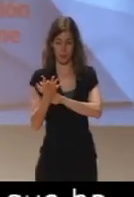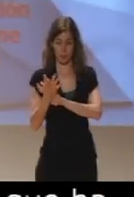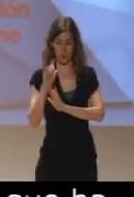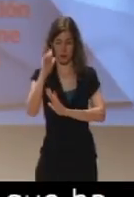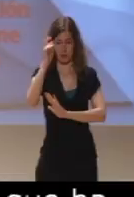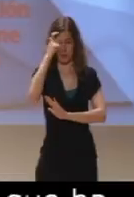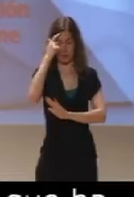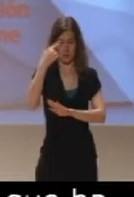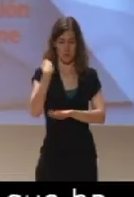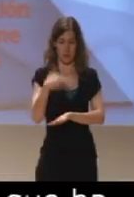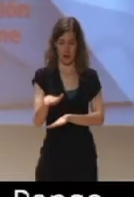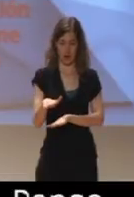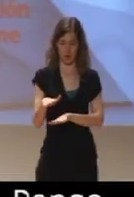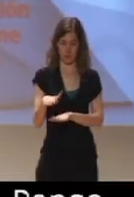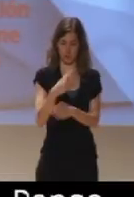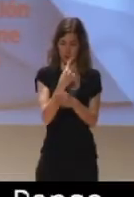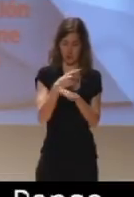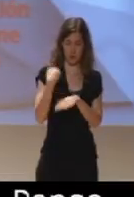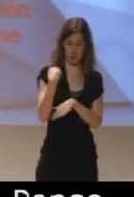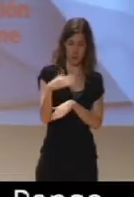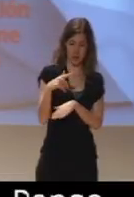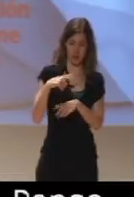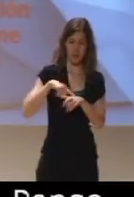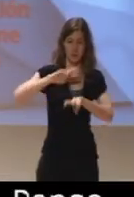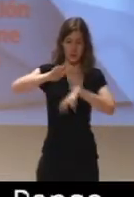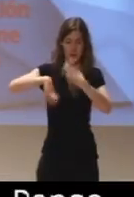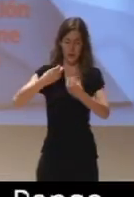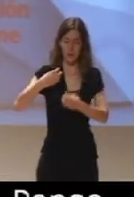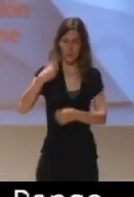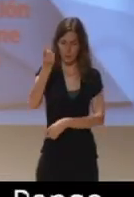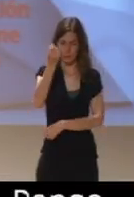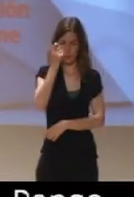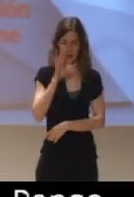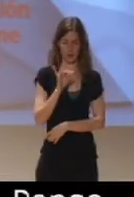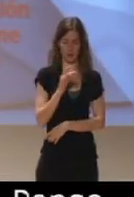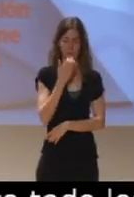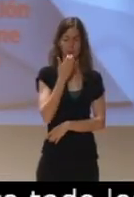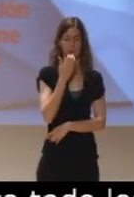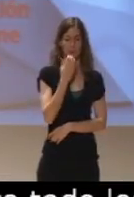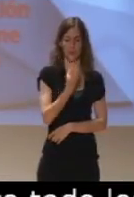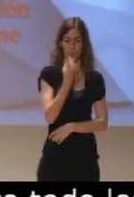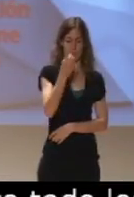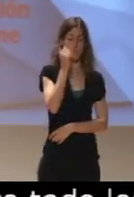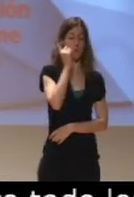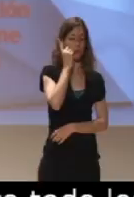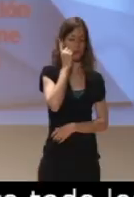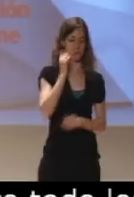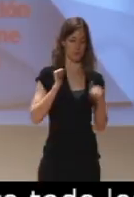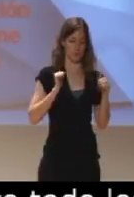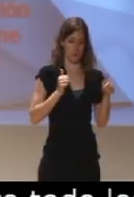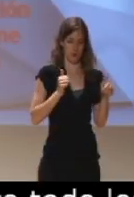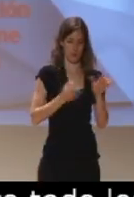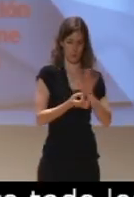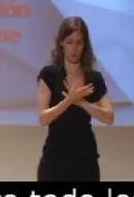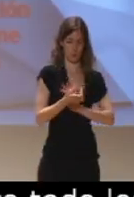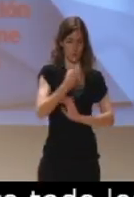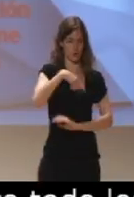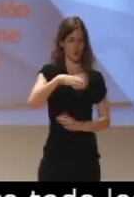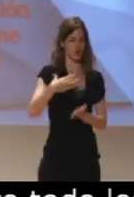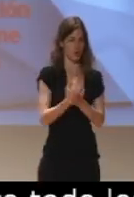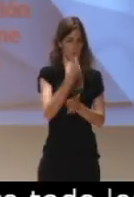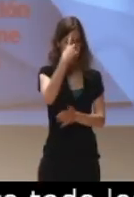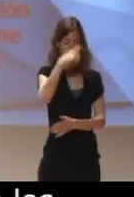been not well thought of from the beginning. For instance, mobile phones, the first mobile phones. You'll know